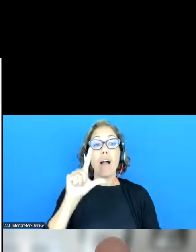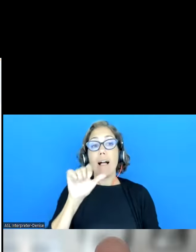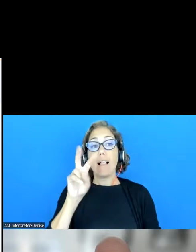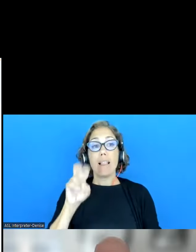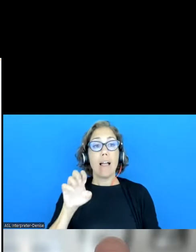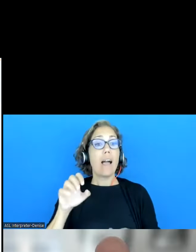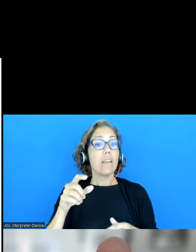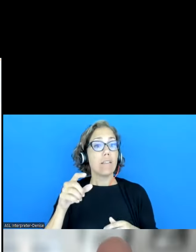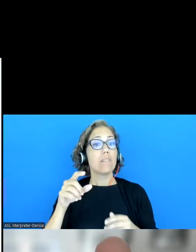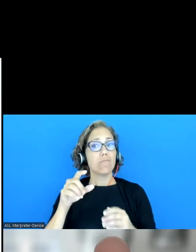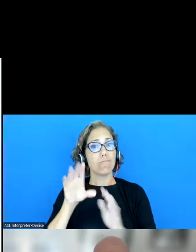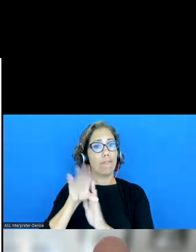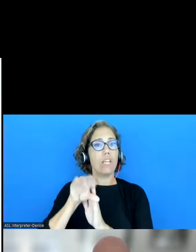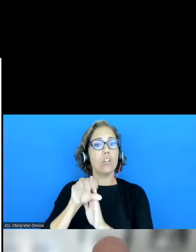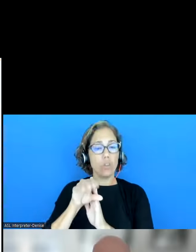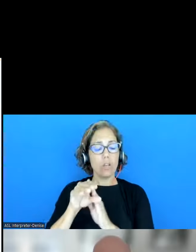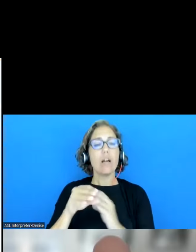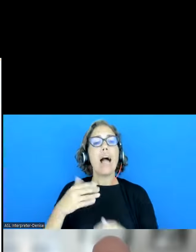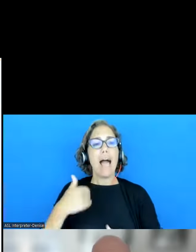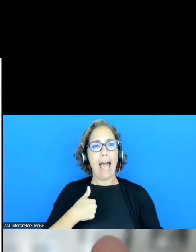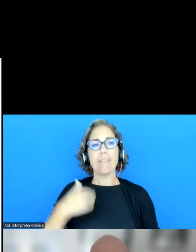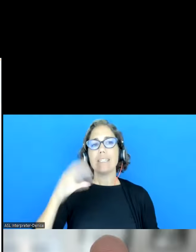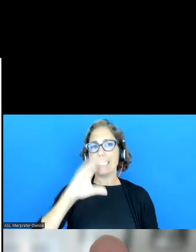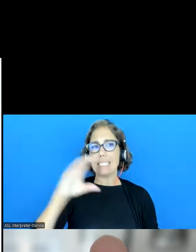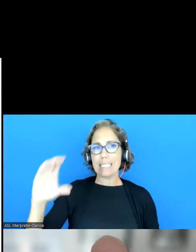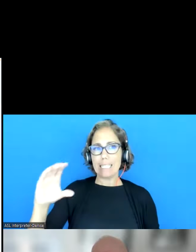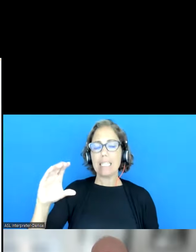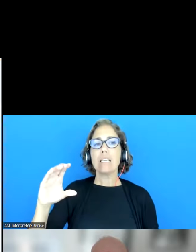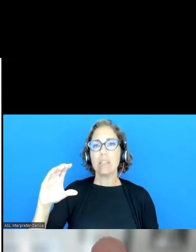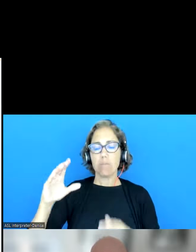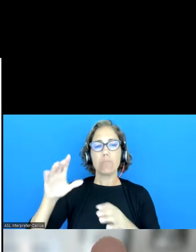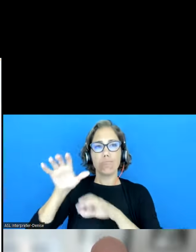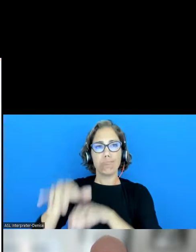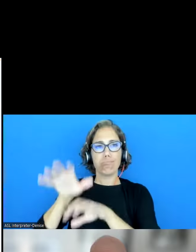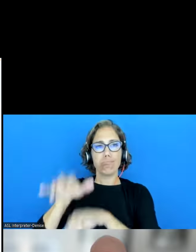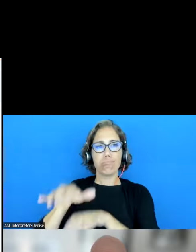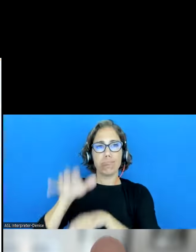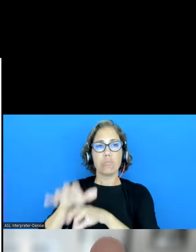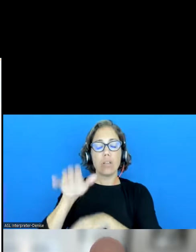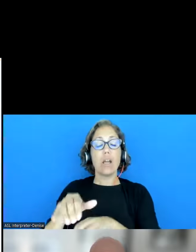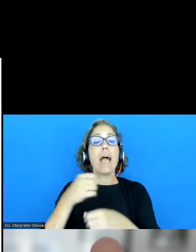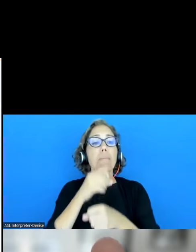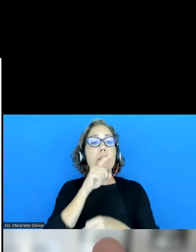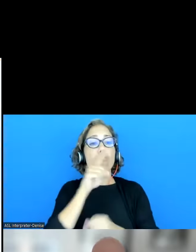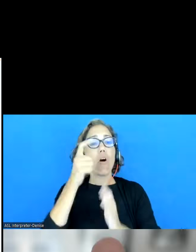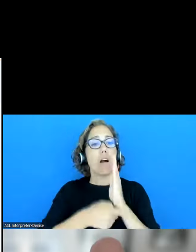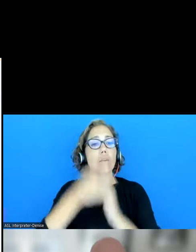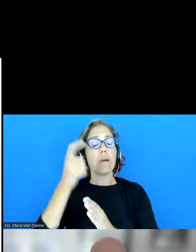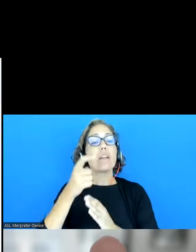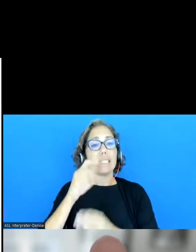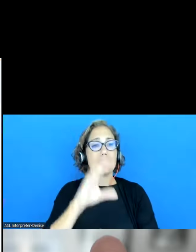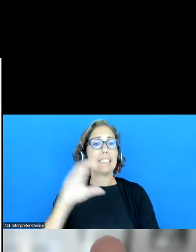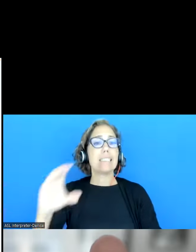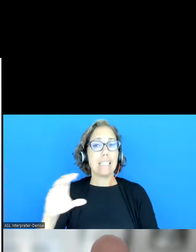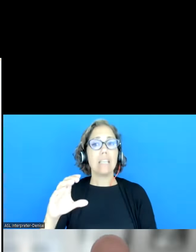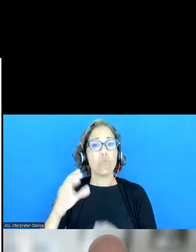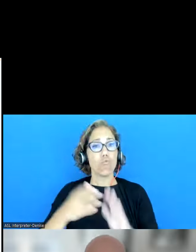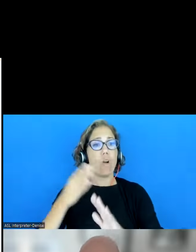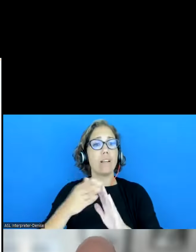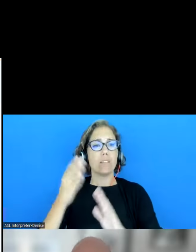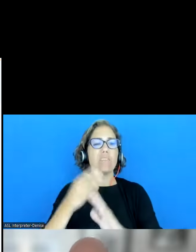we have here, have a captioner present, or at least make sure that there are auto captions running at that point that you may clean up later when you're